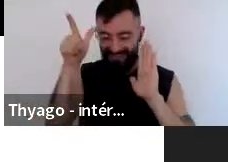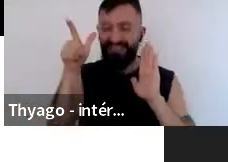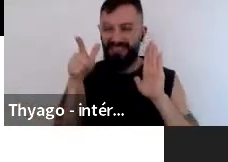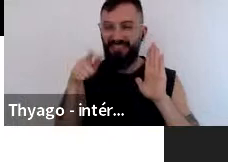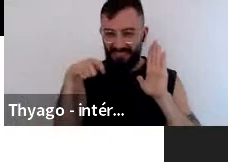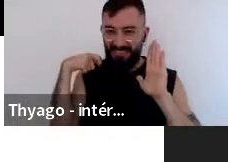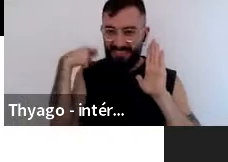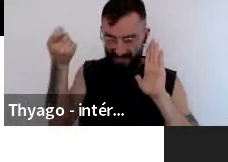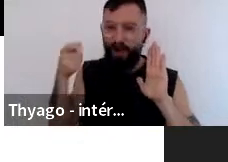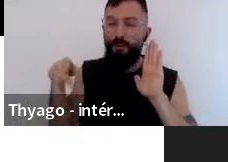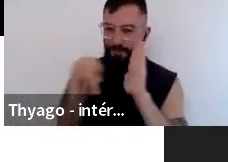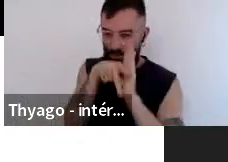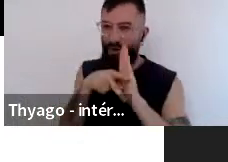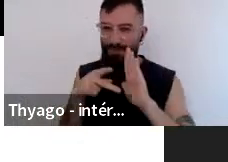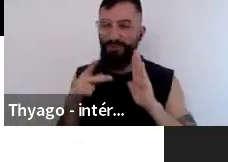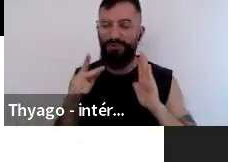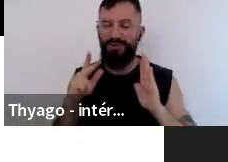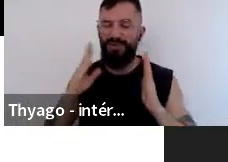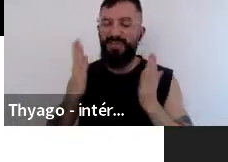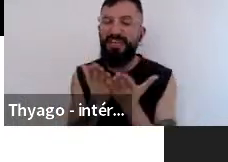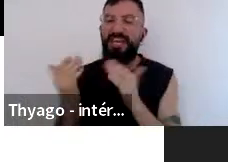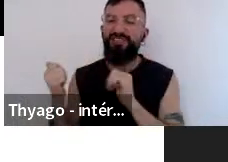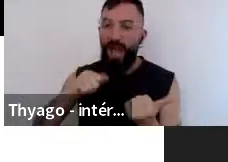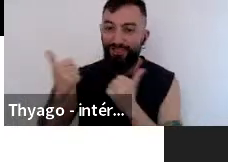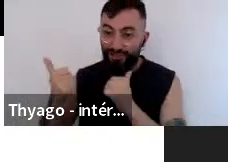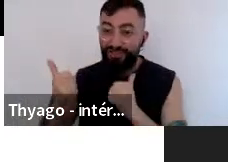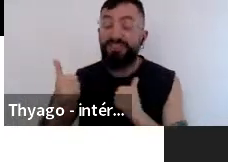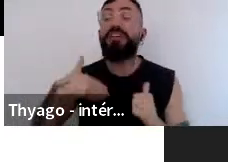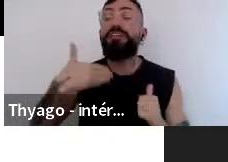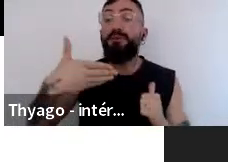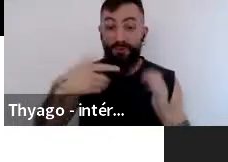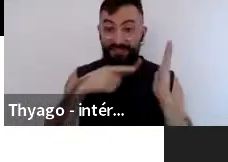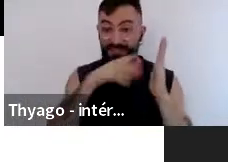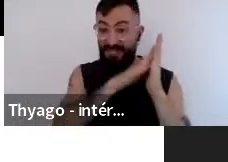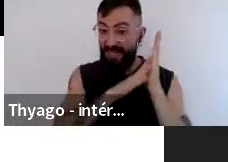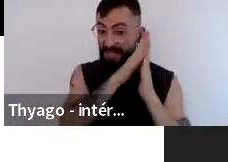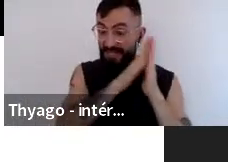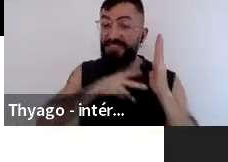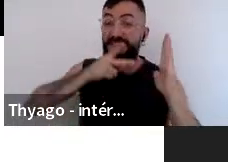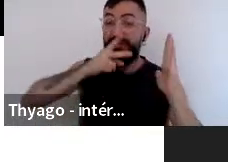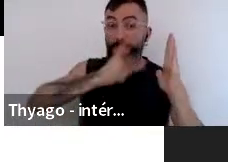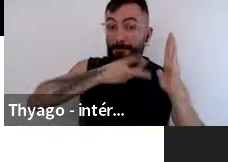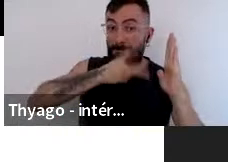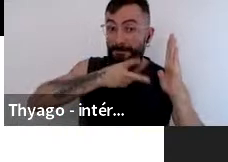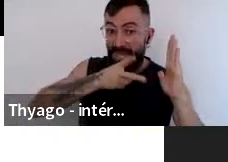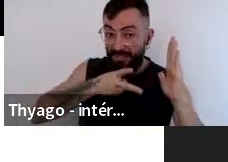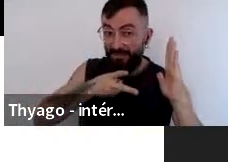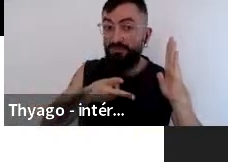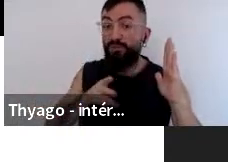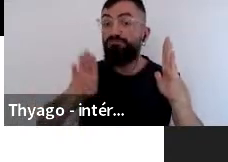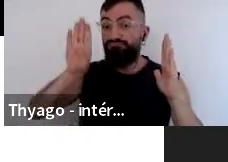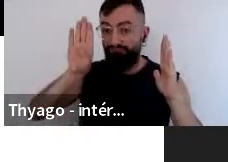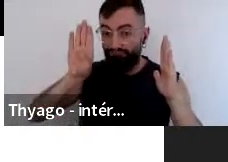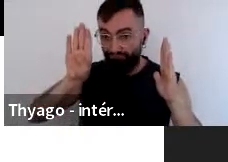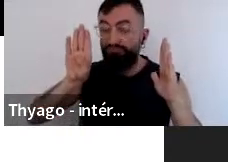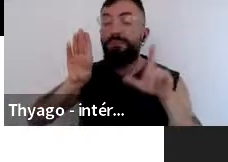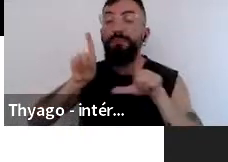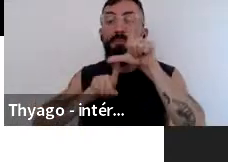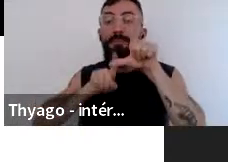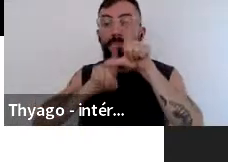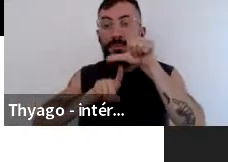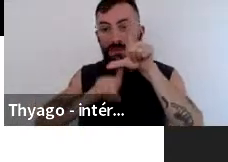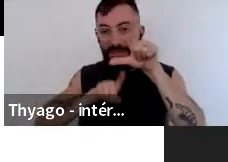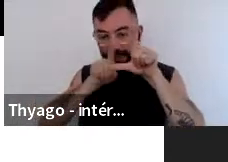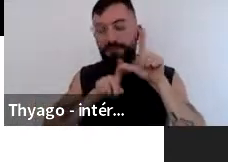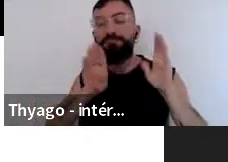version of that sign. So we changed the original handshake for a B handshake,